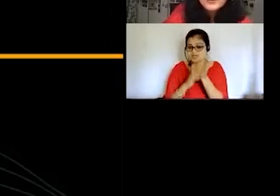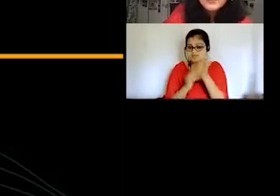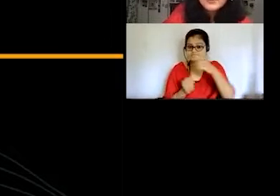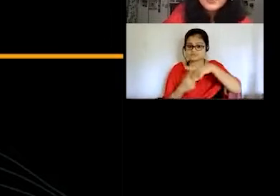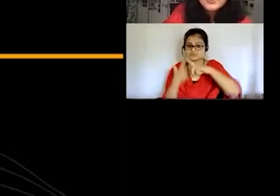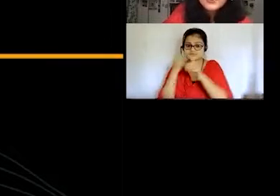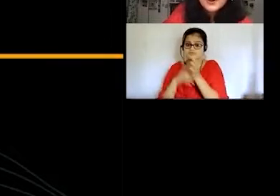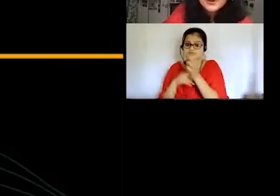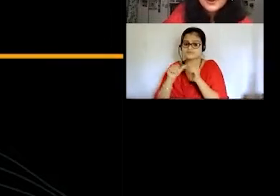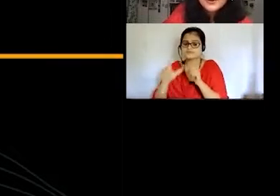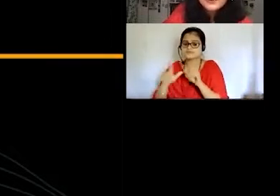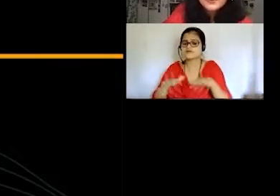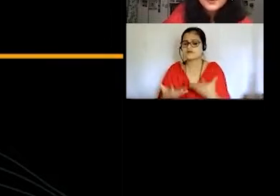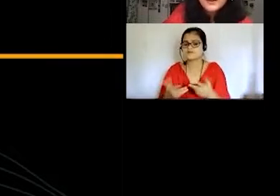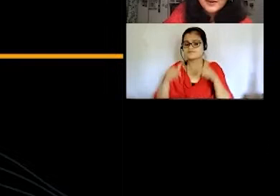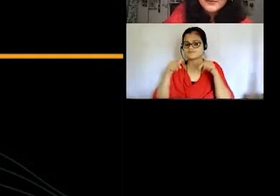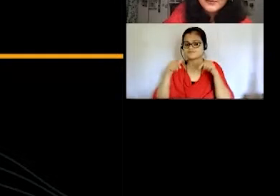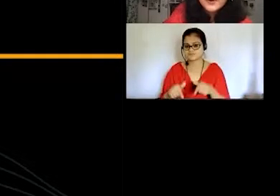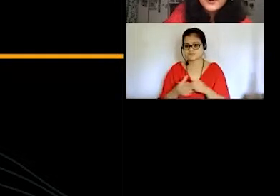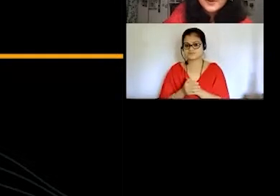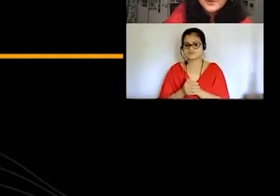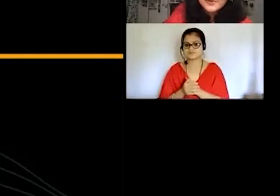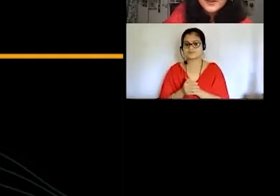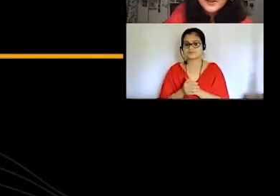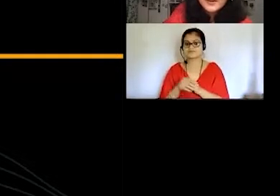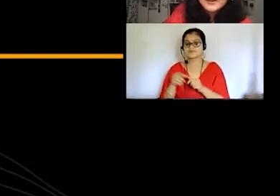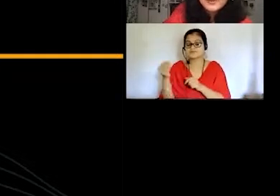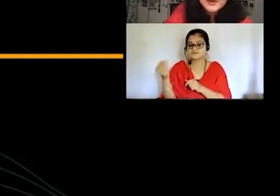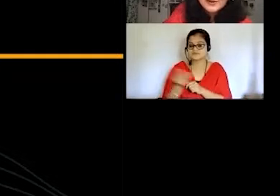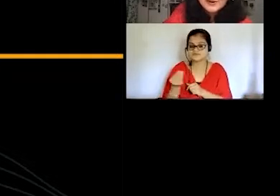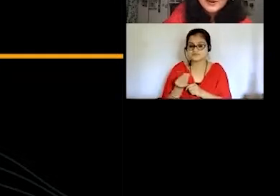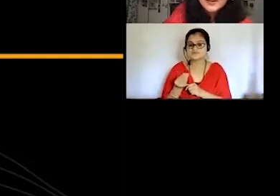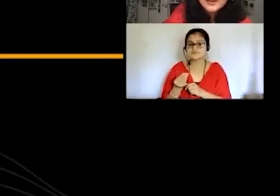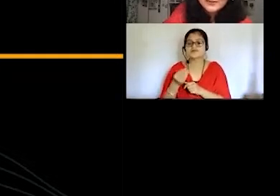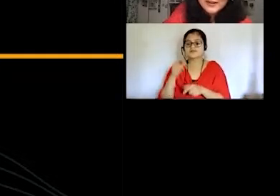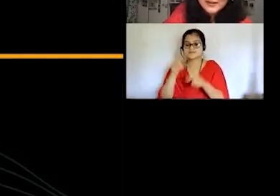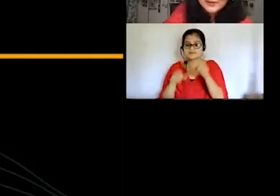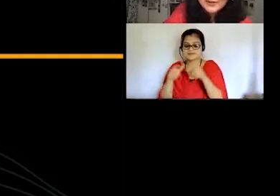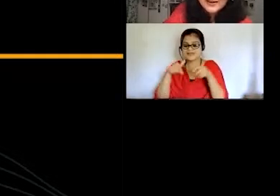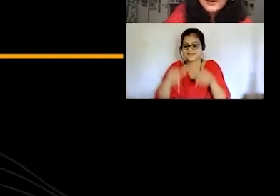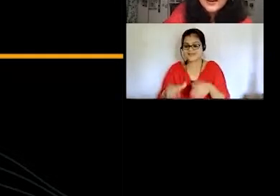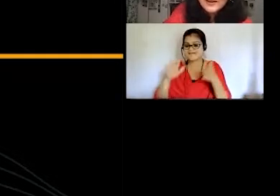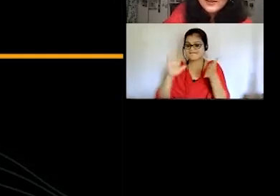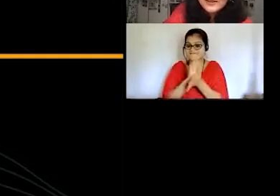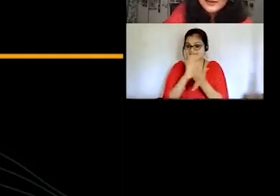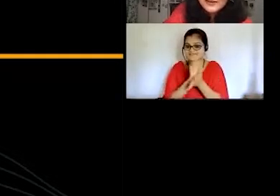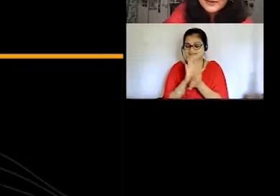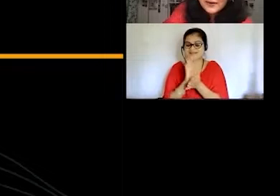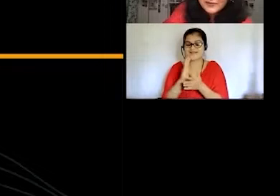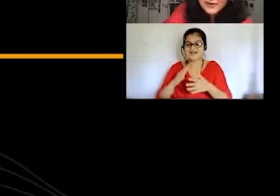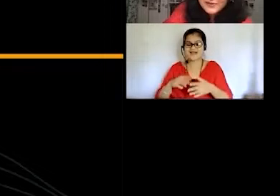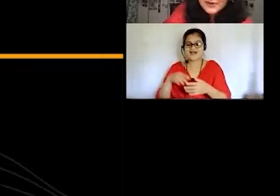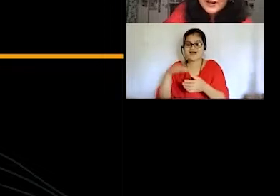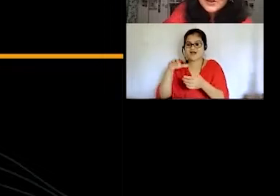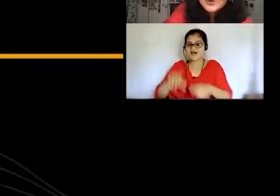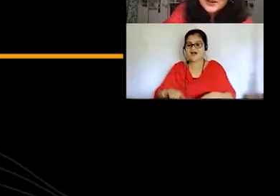in demonstration videos from the craft of some of the artists participating in the festival Art is Live